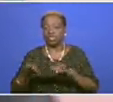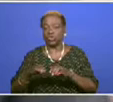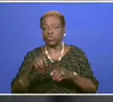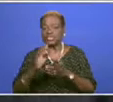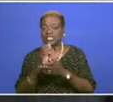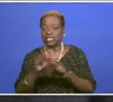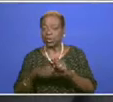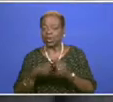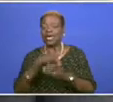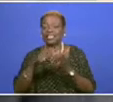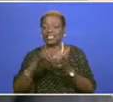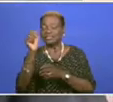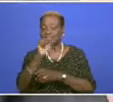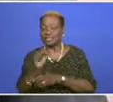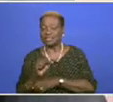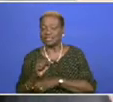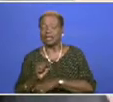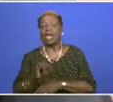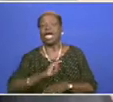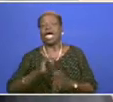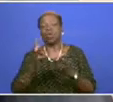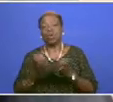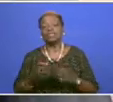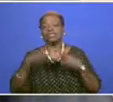to inform those commercial